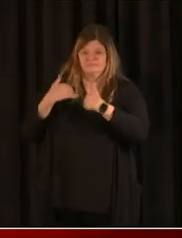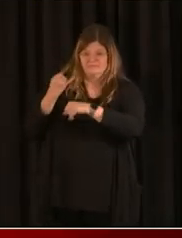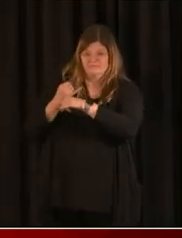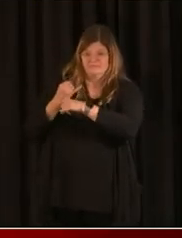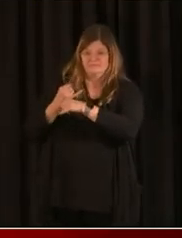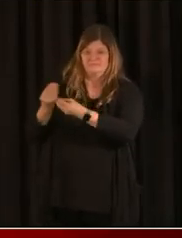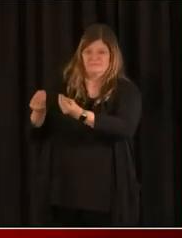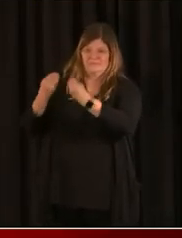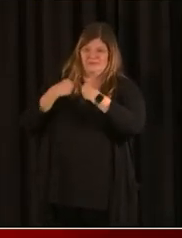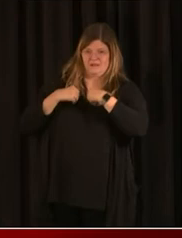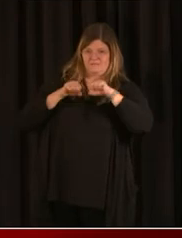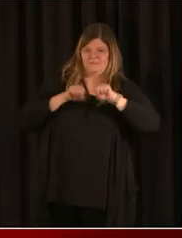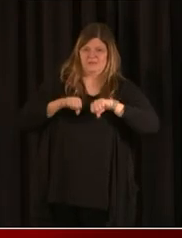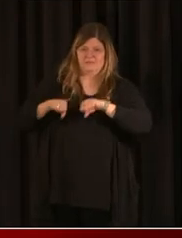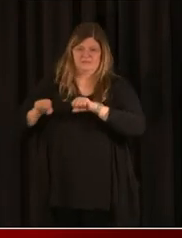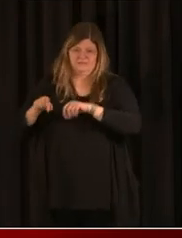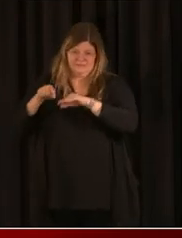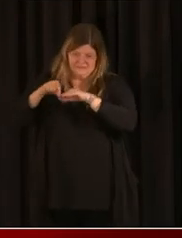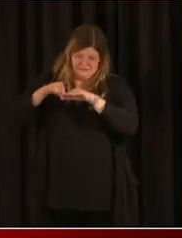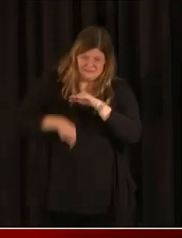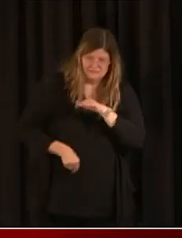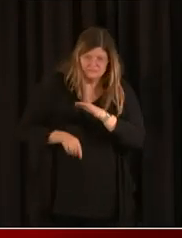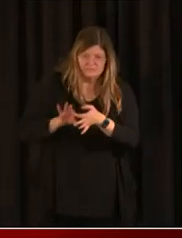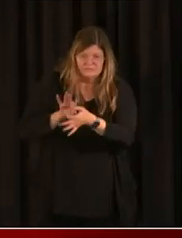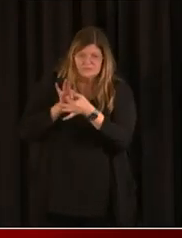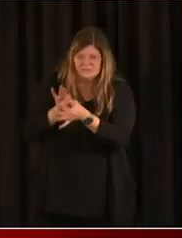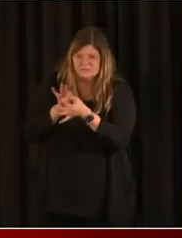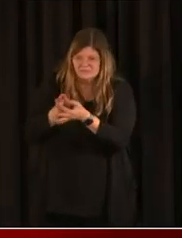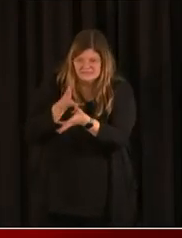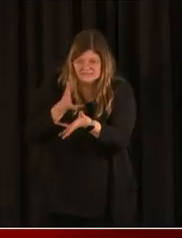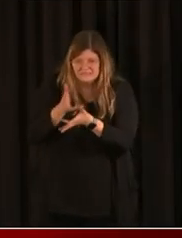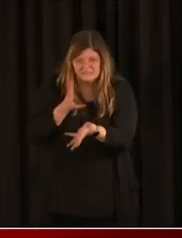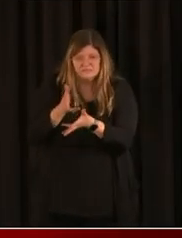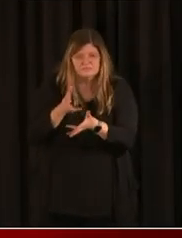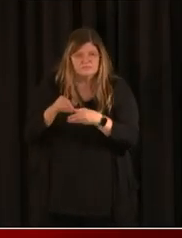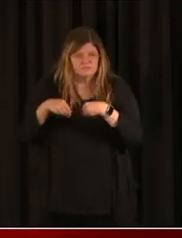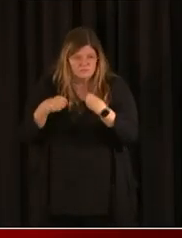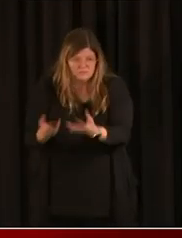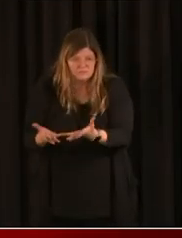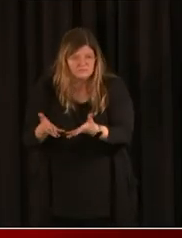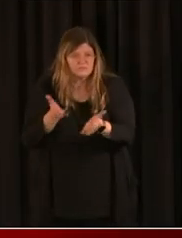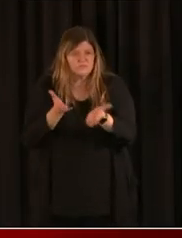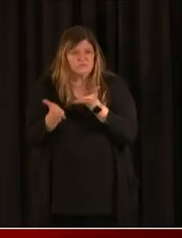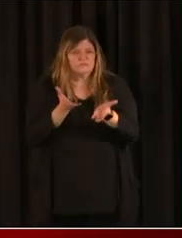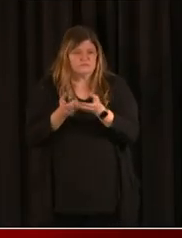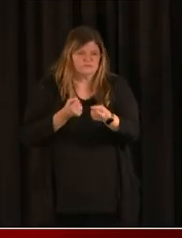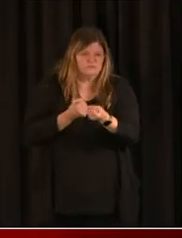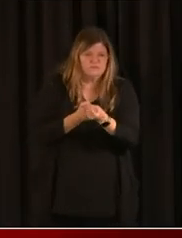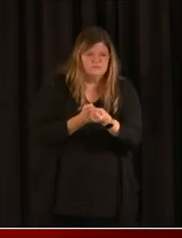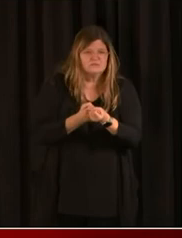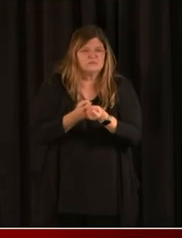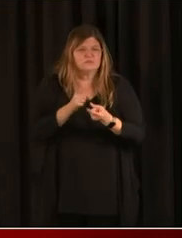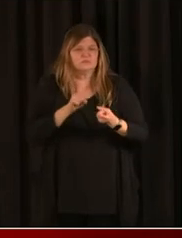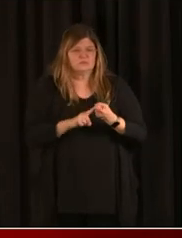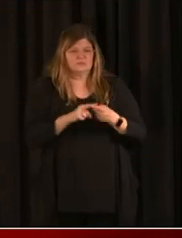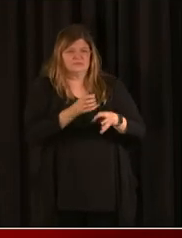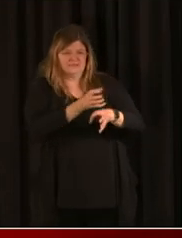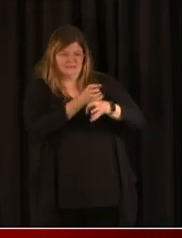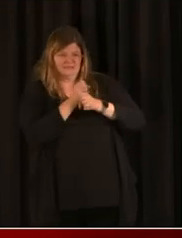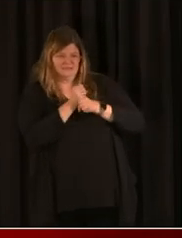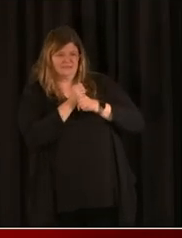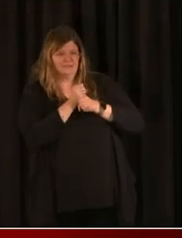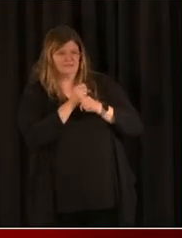campus, that gives us ability to deepen the connections with service providers and also give students the ability to receive some